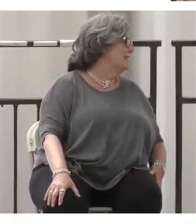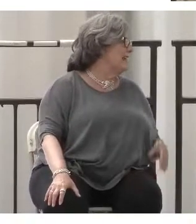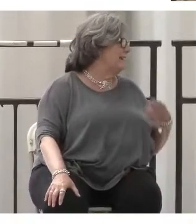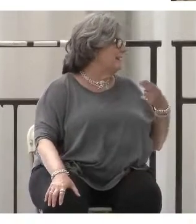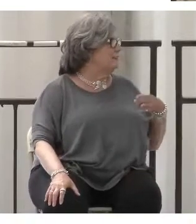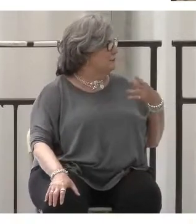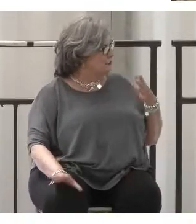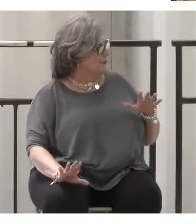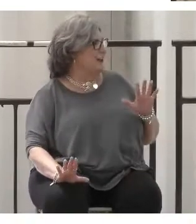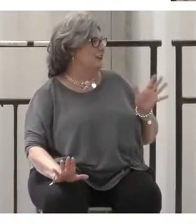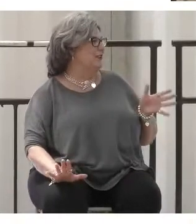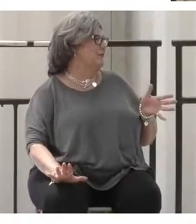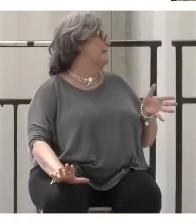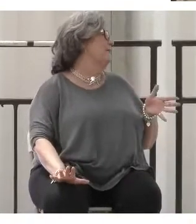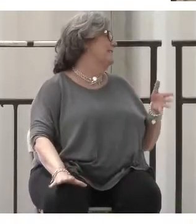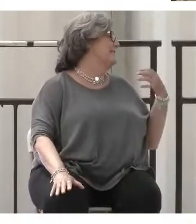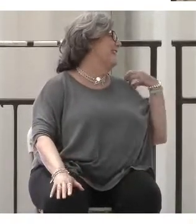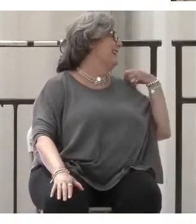Tina.